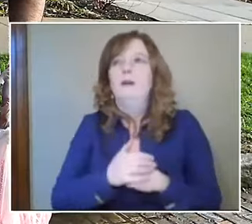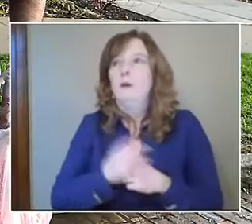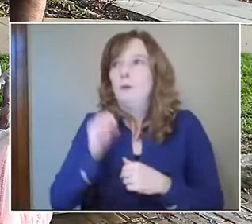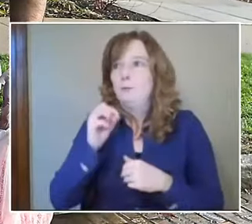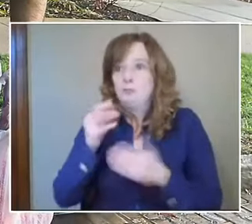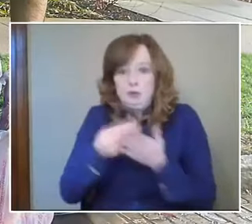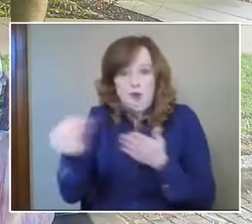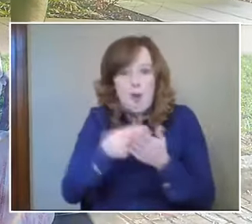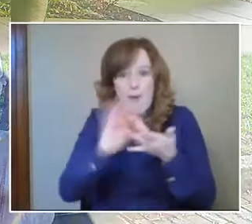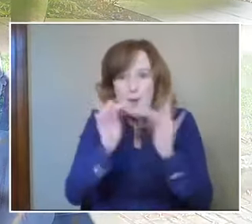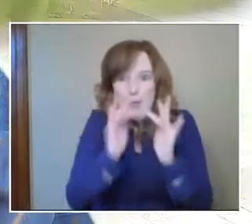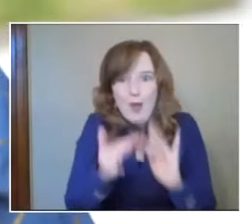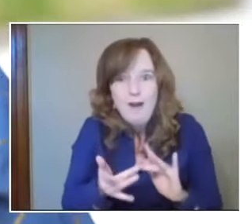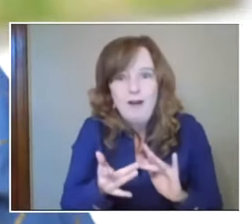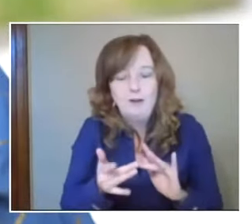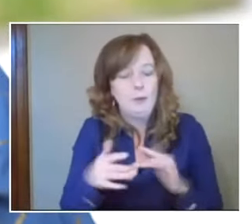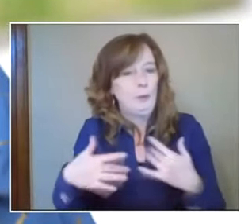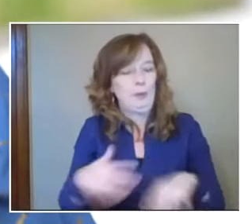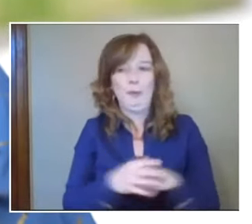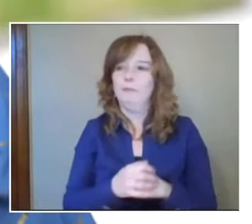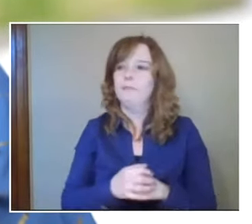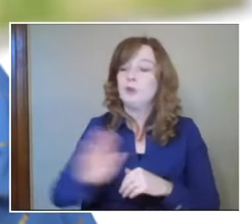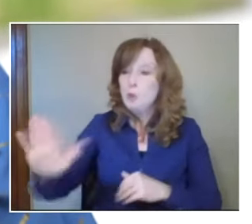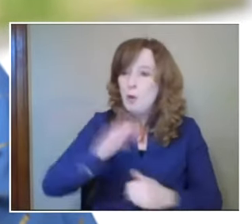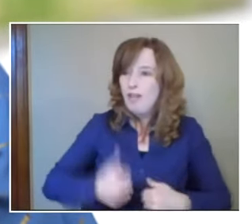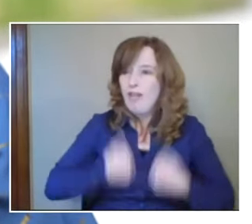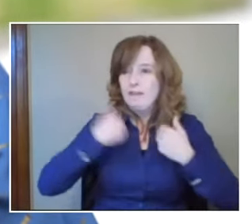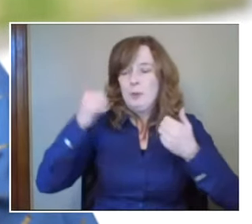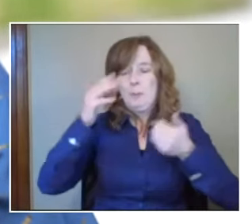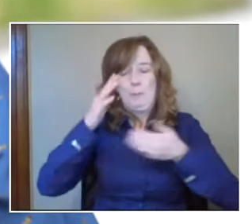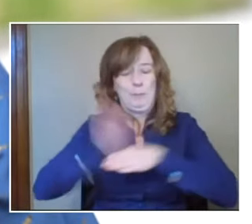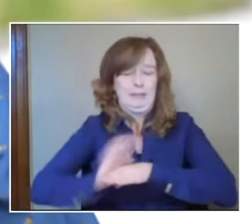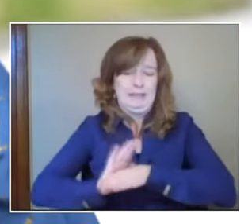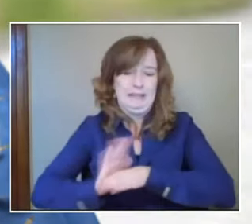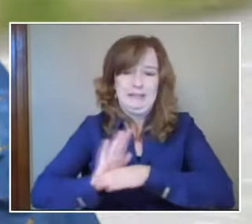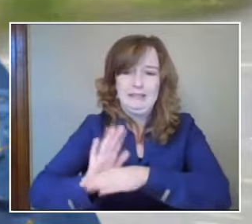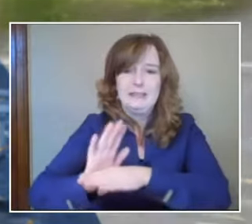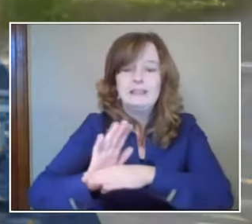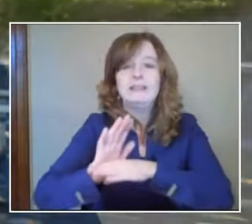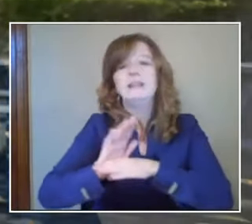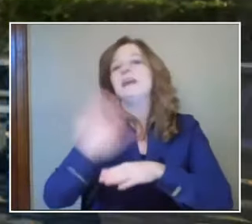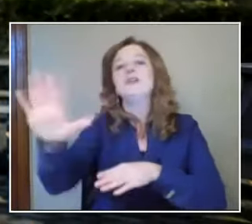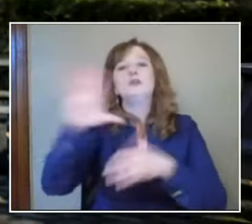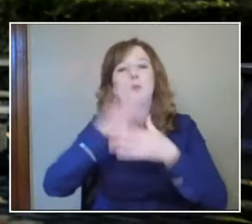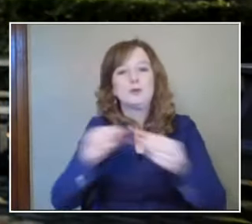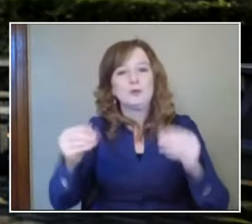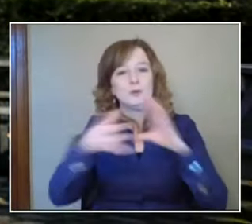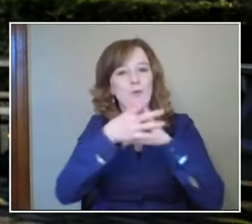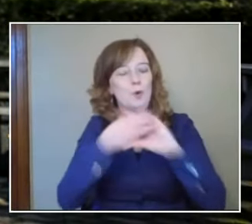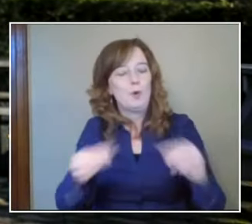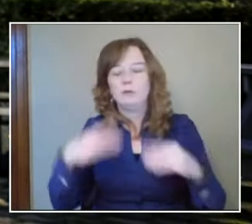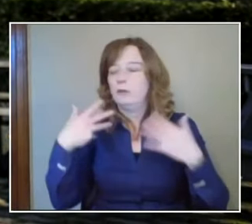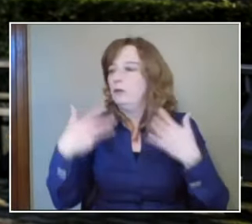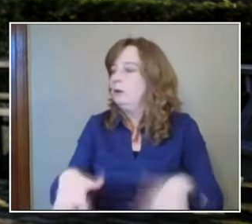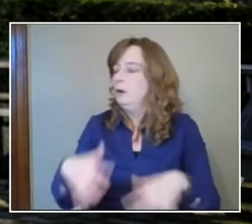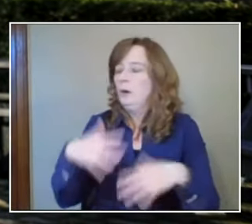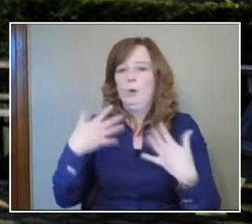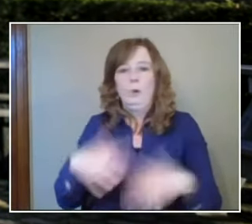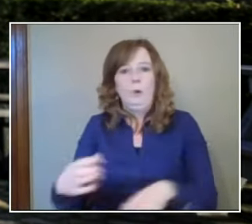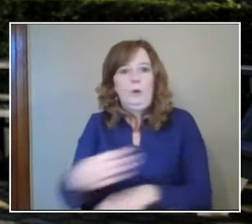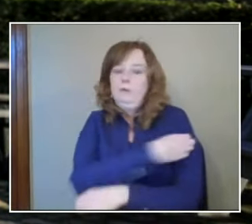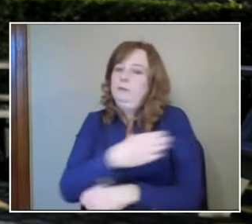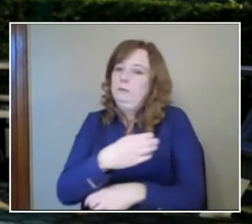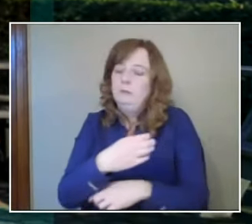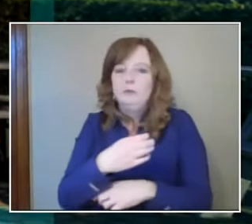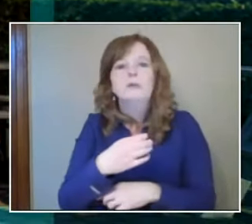busy lives, and your stories are compelling. No one knows and understands our students and their